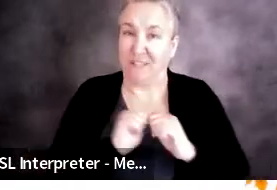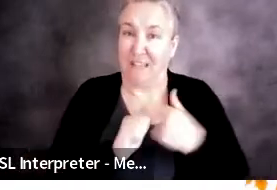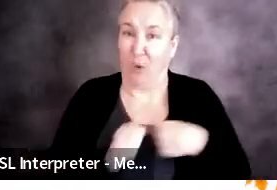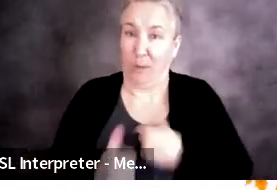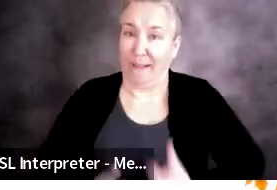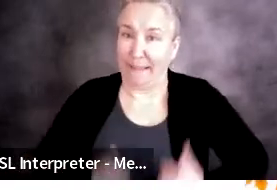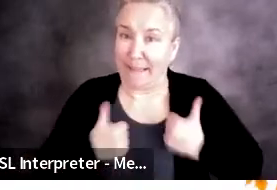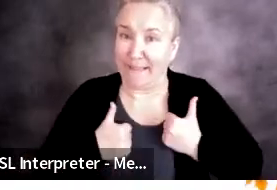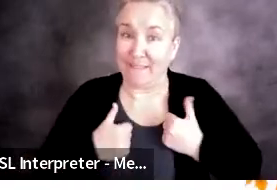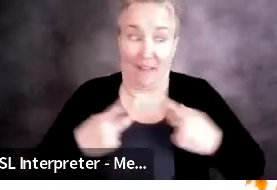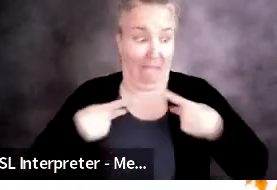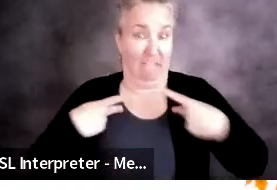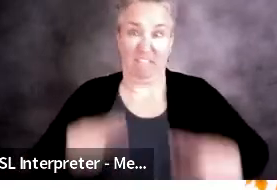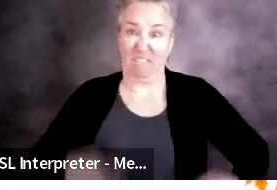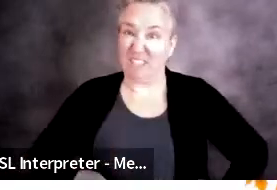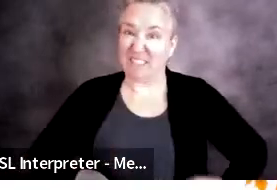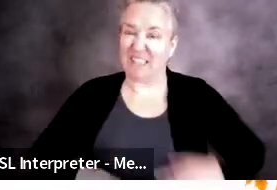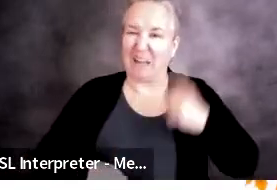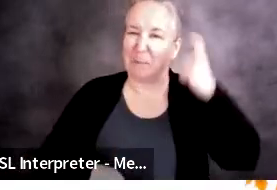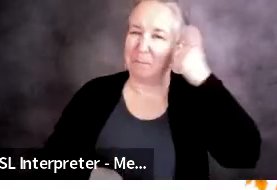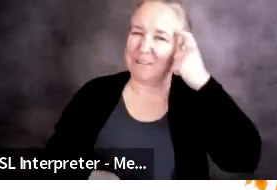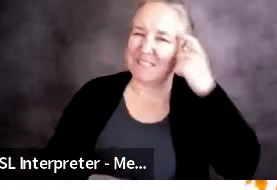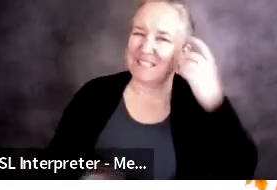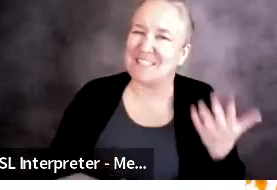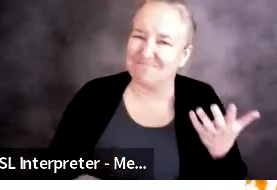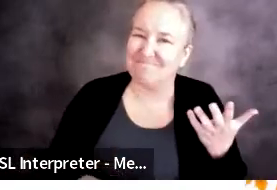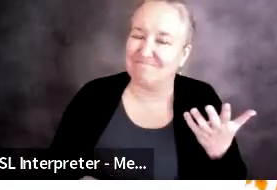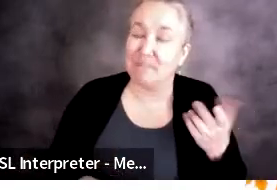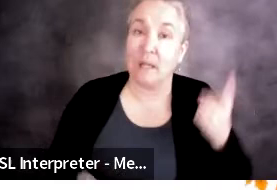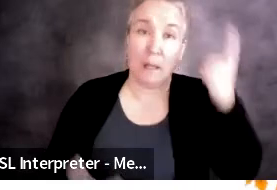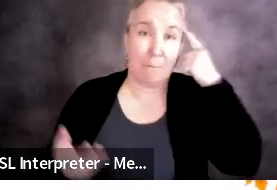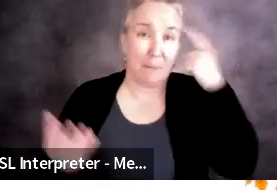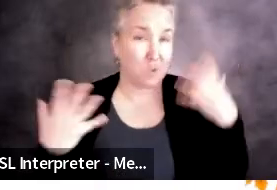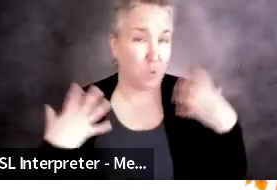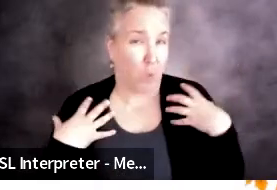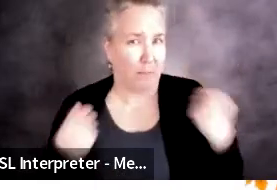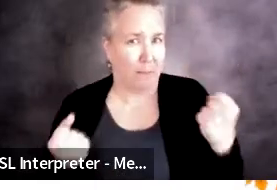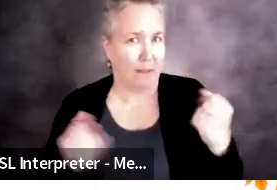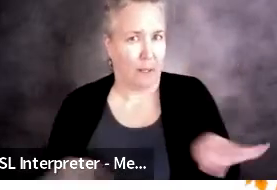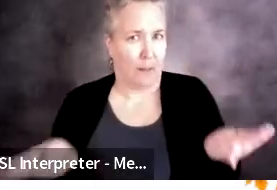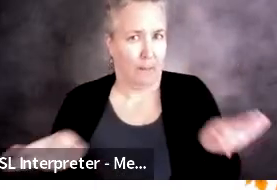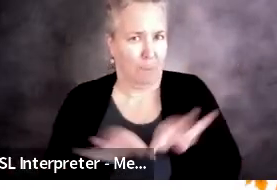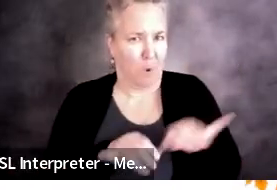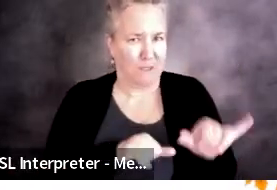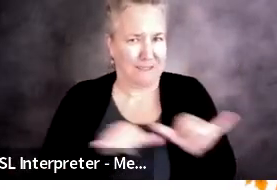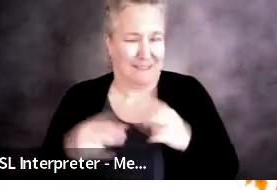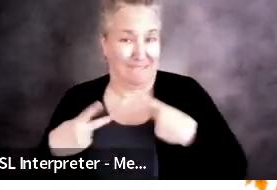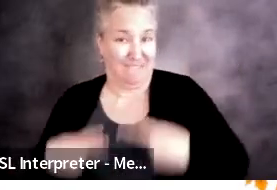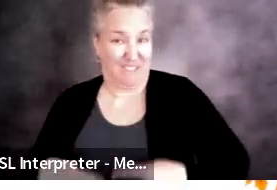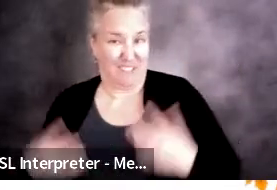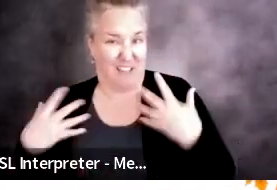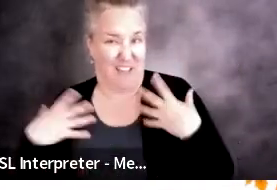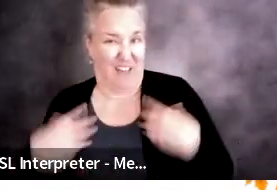mentally. Your mental well-being is just as important as your physical well-being.